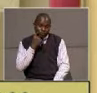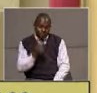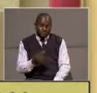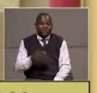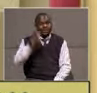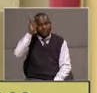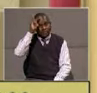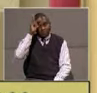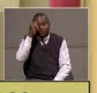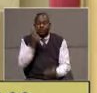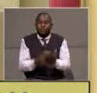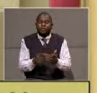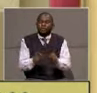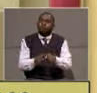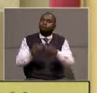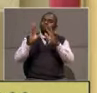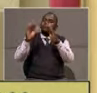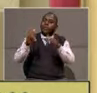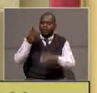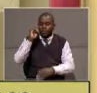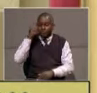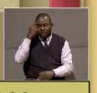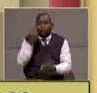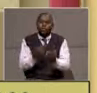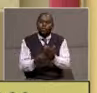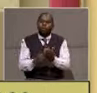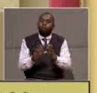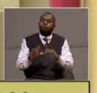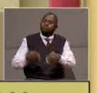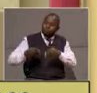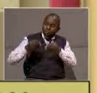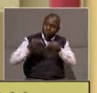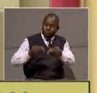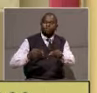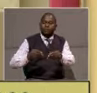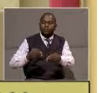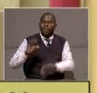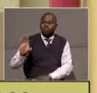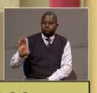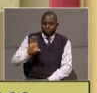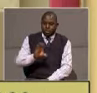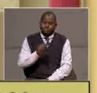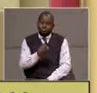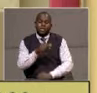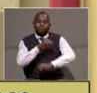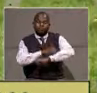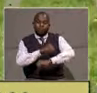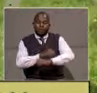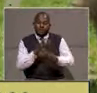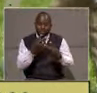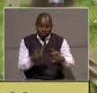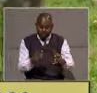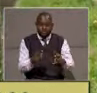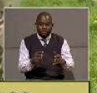Uganda. And we want to appreciate really the government of Uganda to give the money to this school. This school started, as